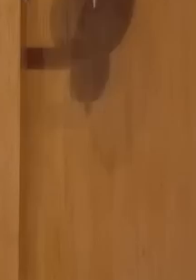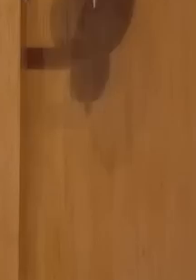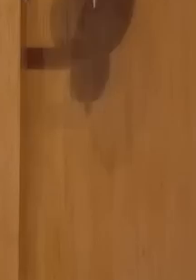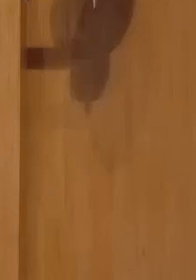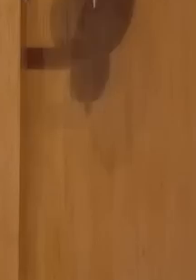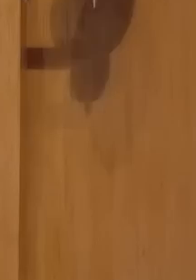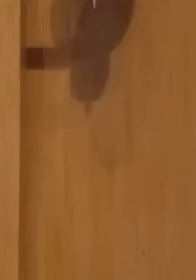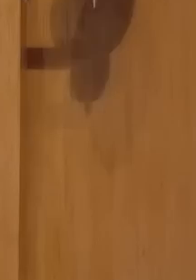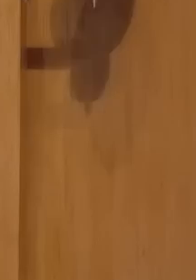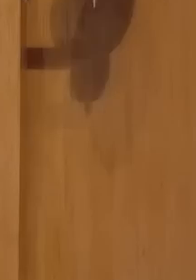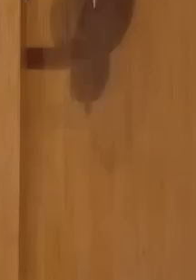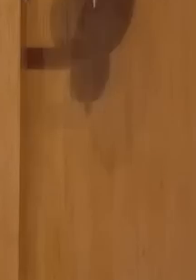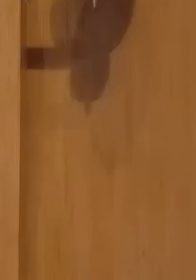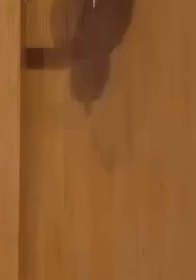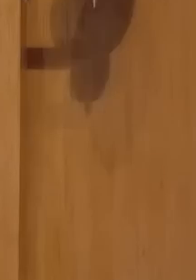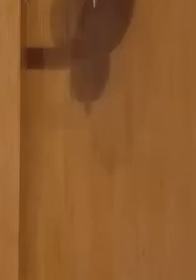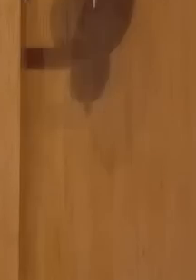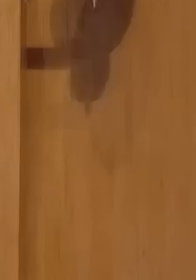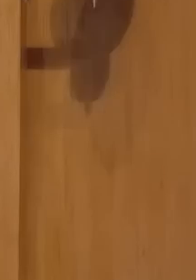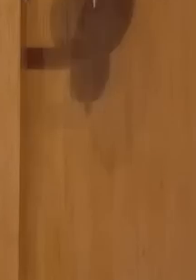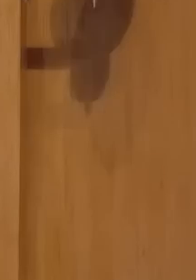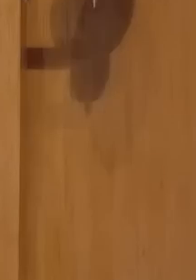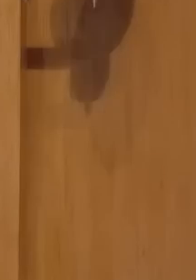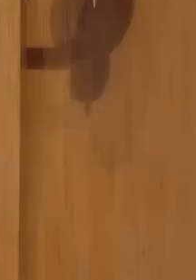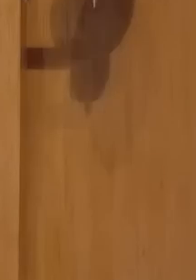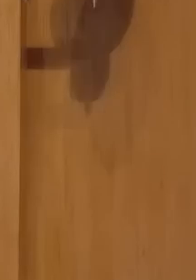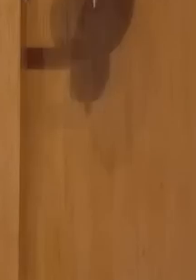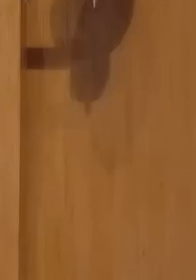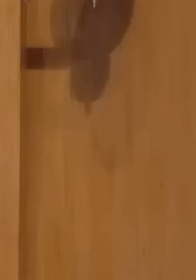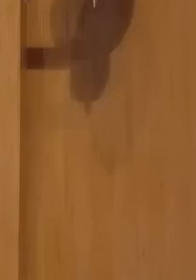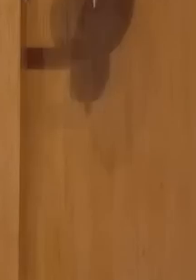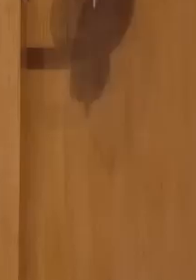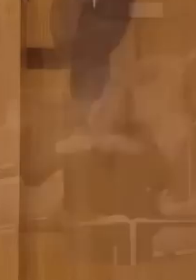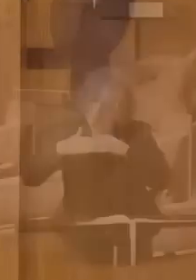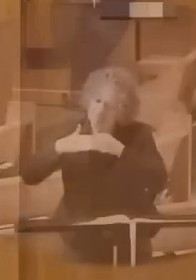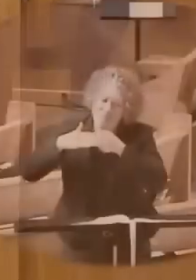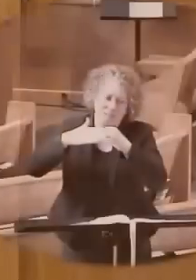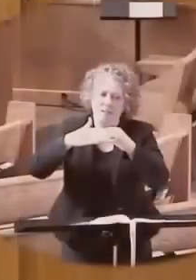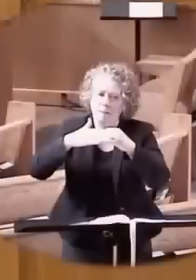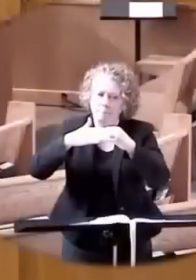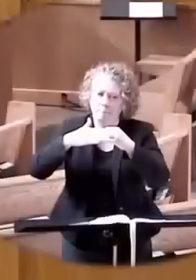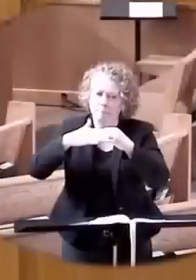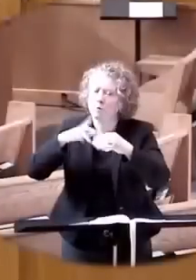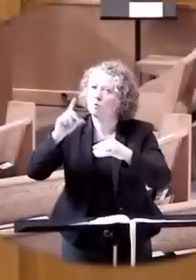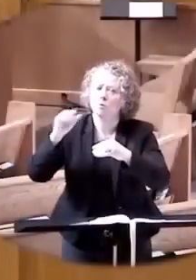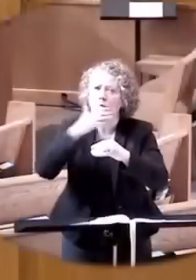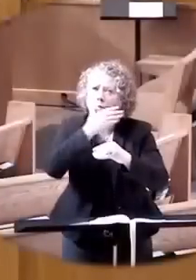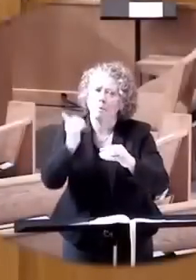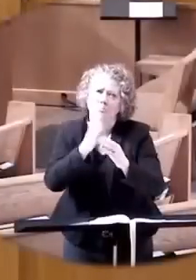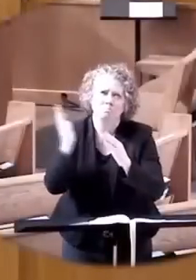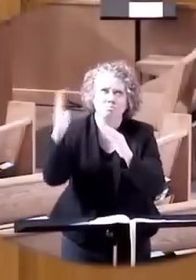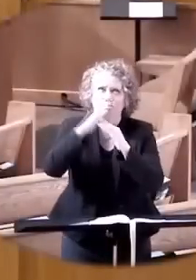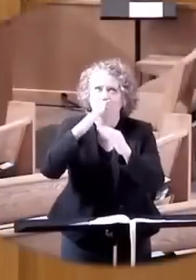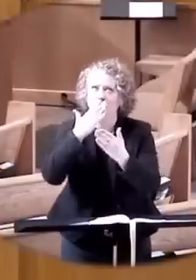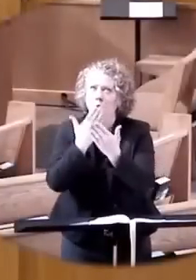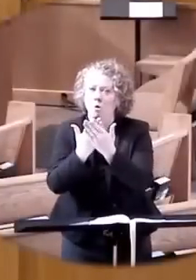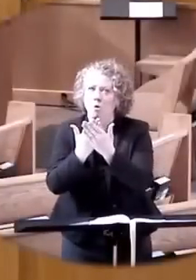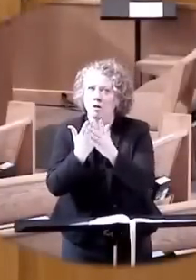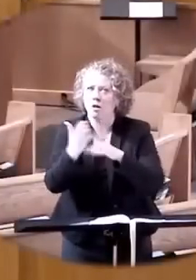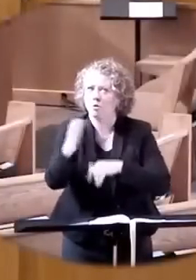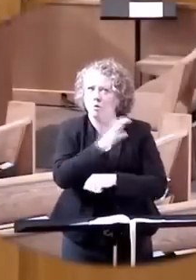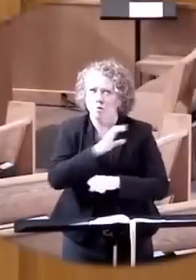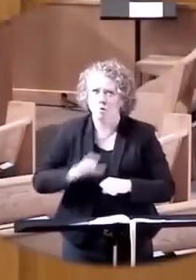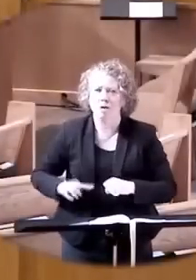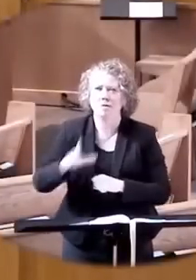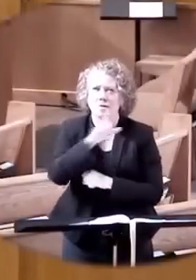your mercy from every evil to reach the highest good through Christ our